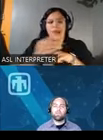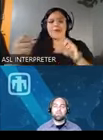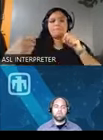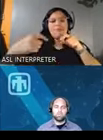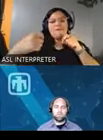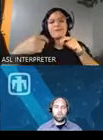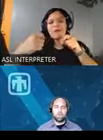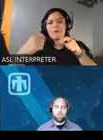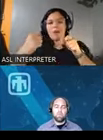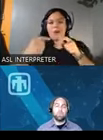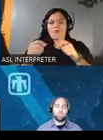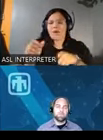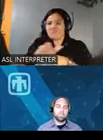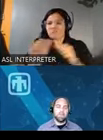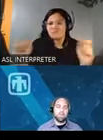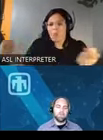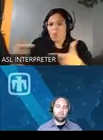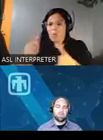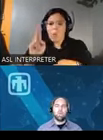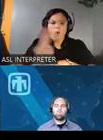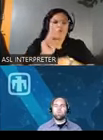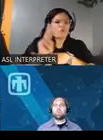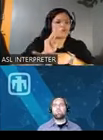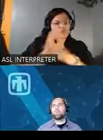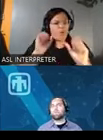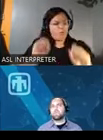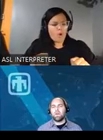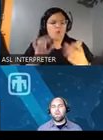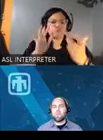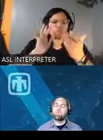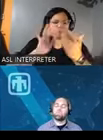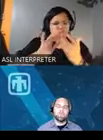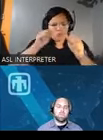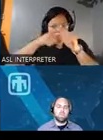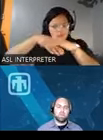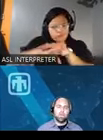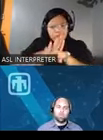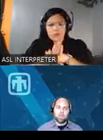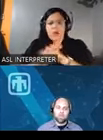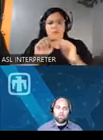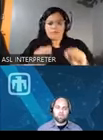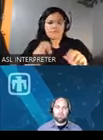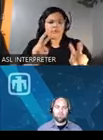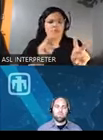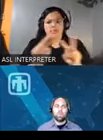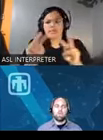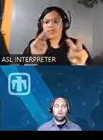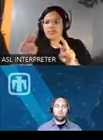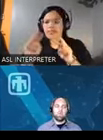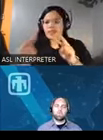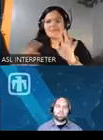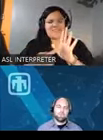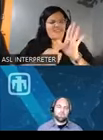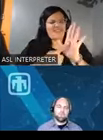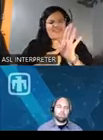all users to share resources and network. So people can post papers that they think are relevant there, for example.